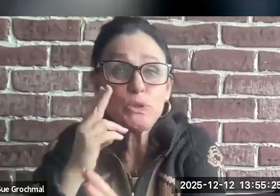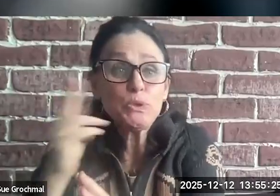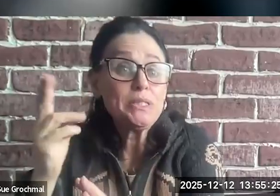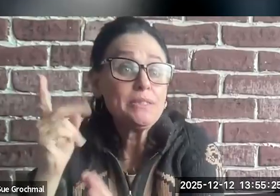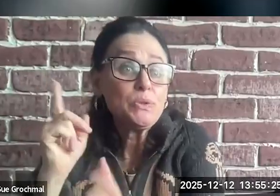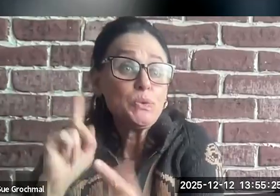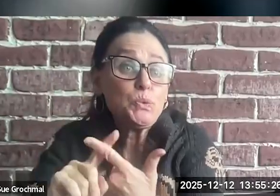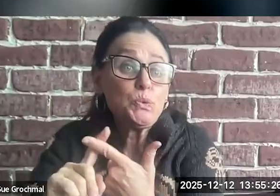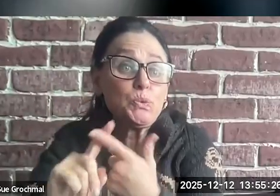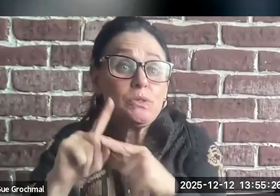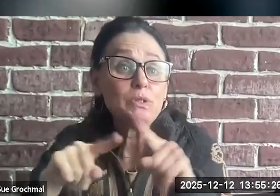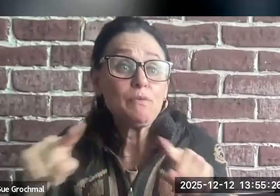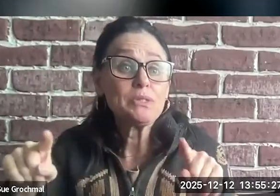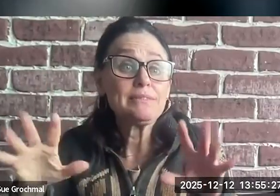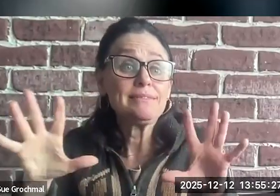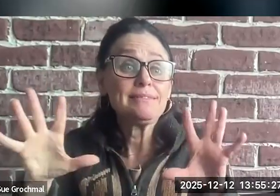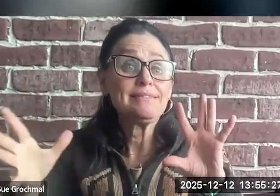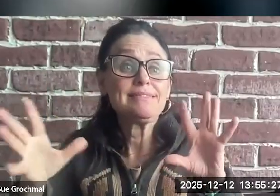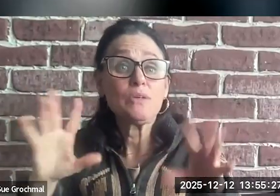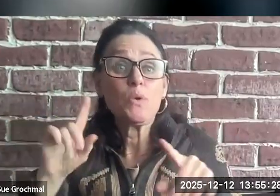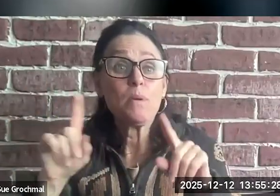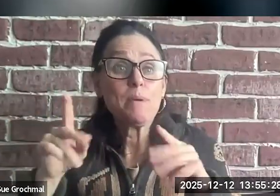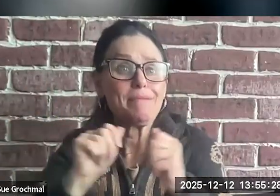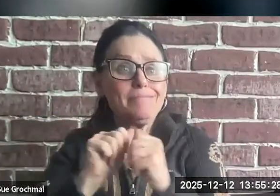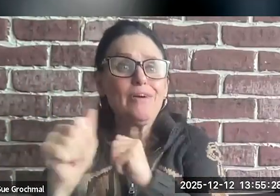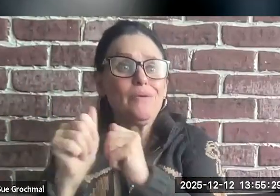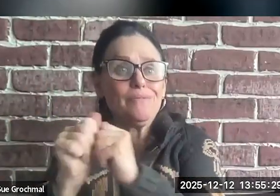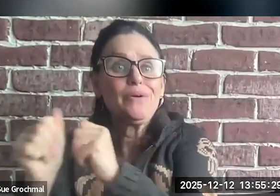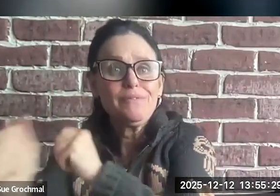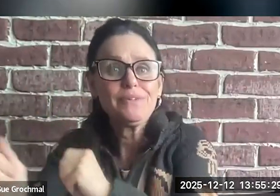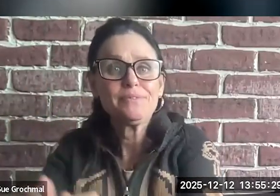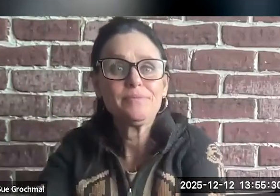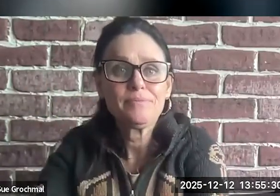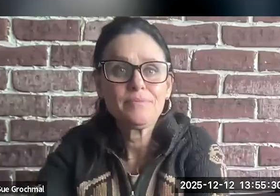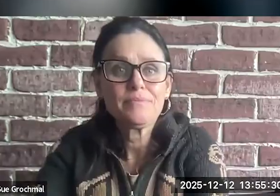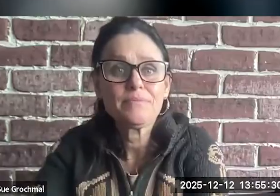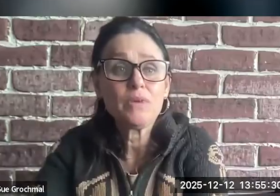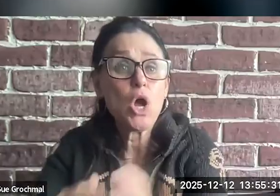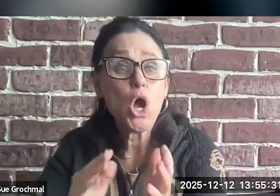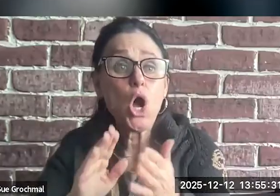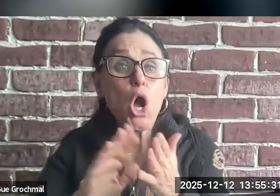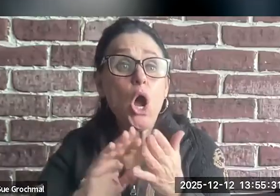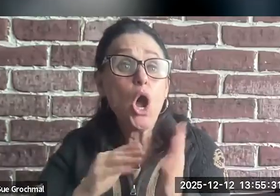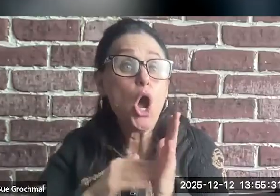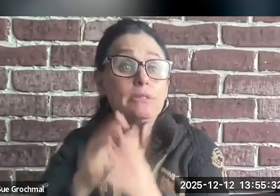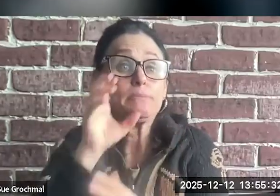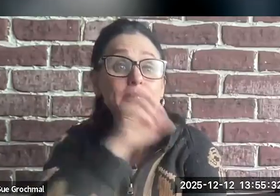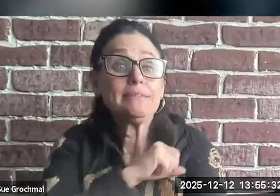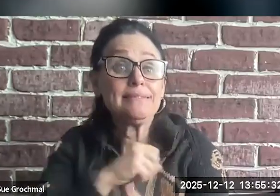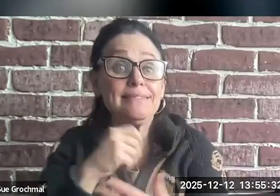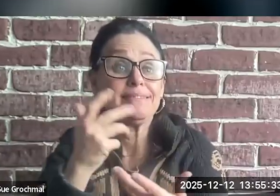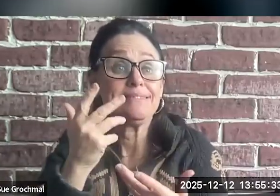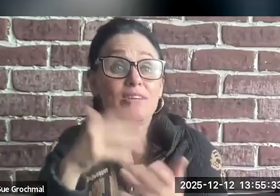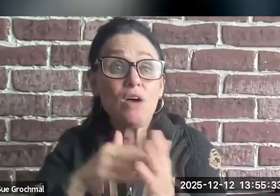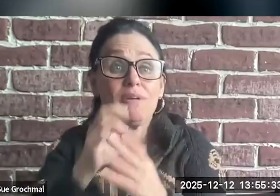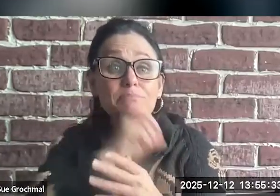to diversely located people, are so often overlooked when we talk about planning. I mean, that's again a